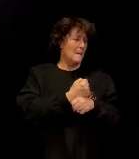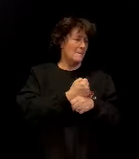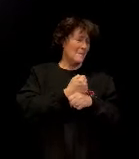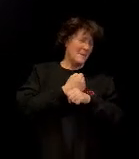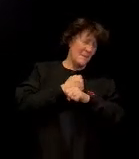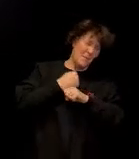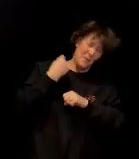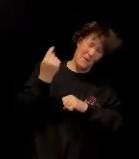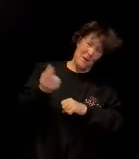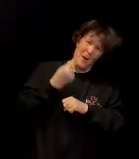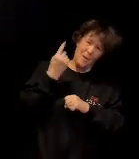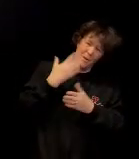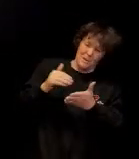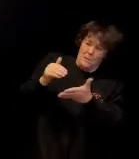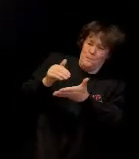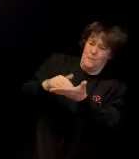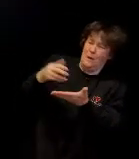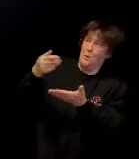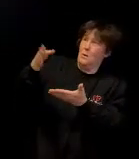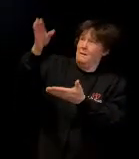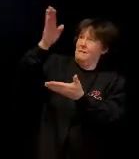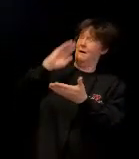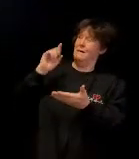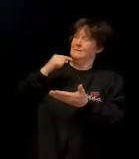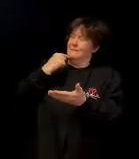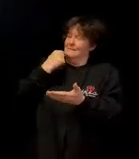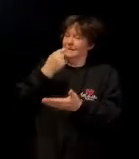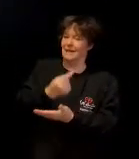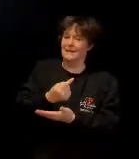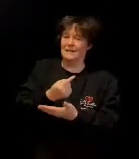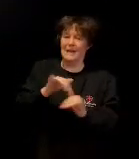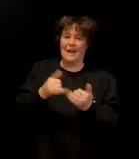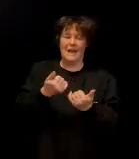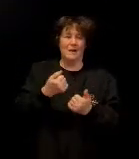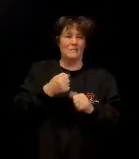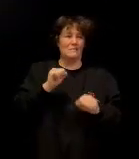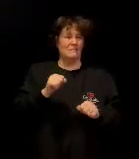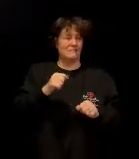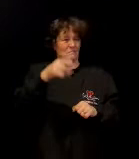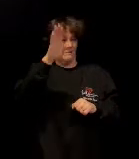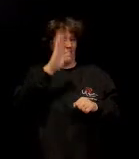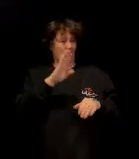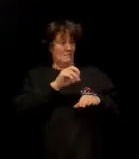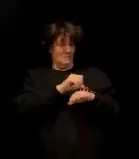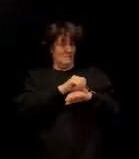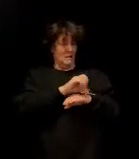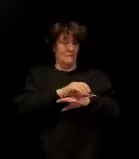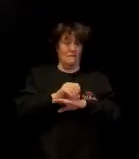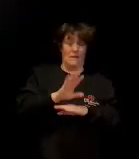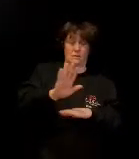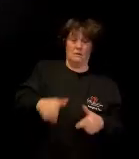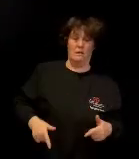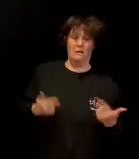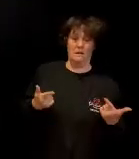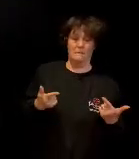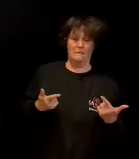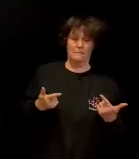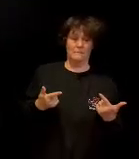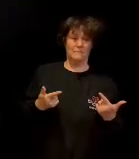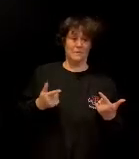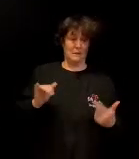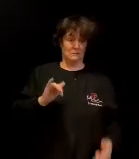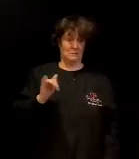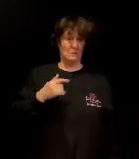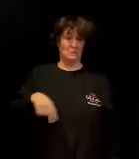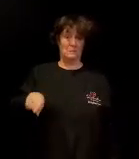saying, what God was going to do, how God can affect your life. And that's really where we should be at, no matter what